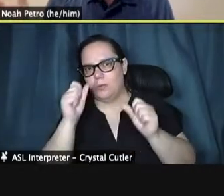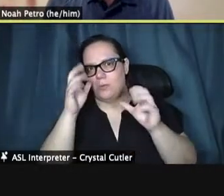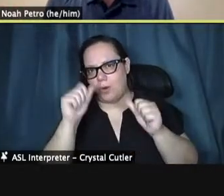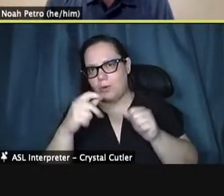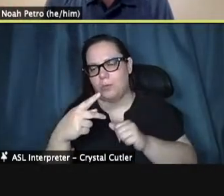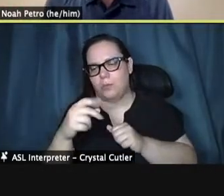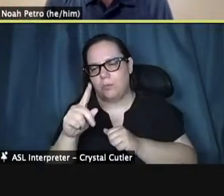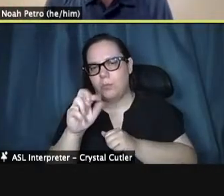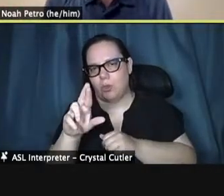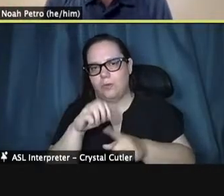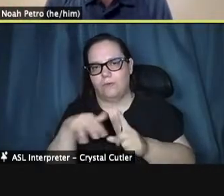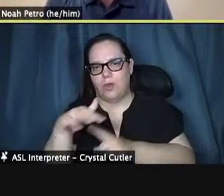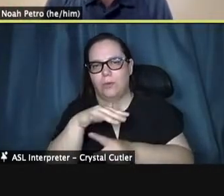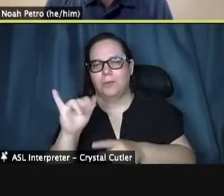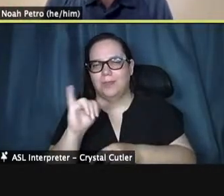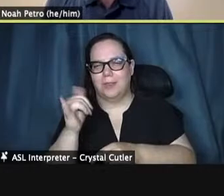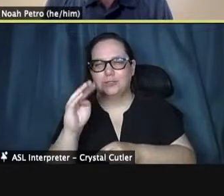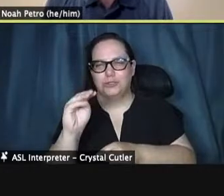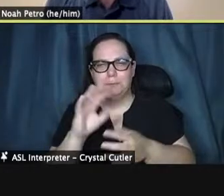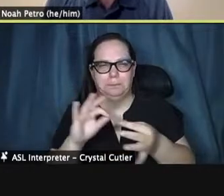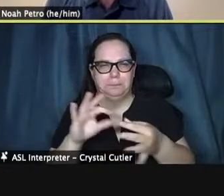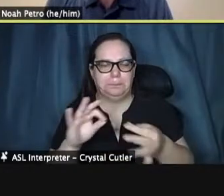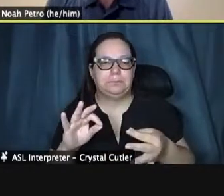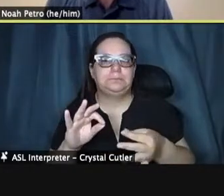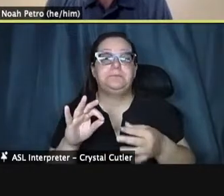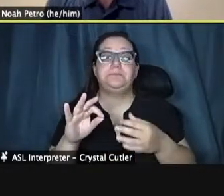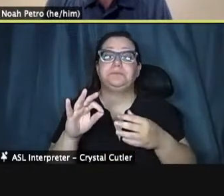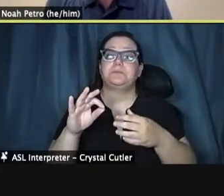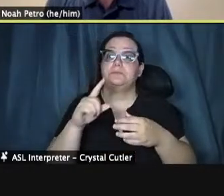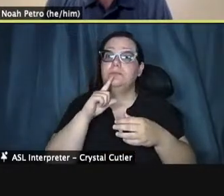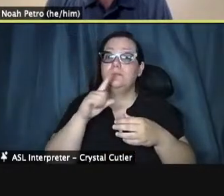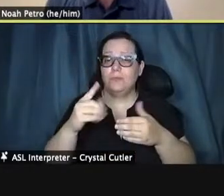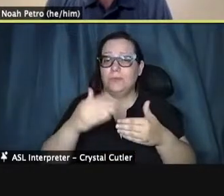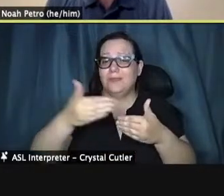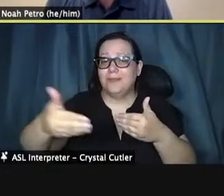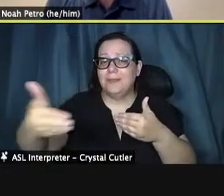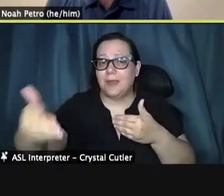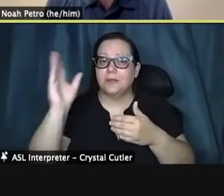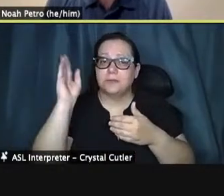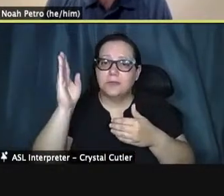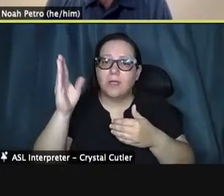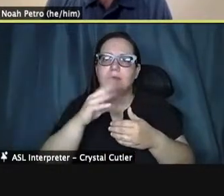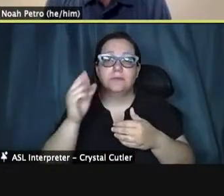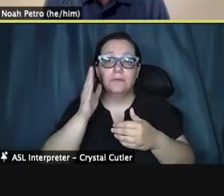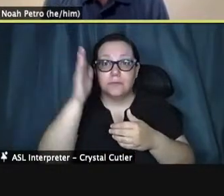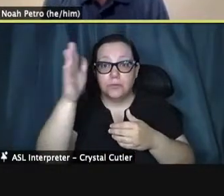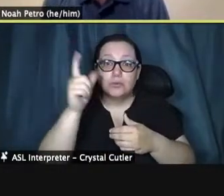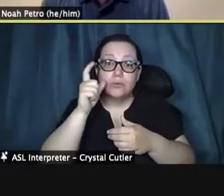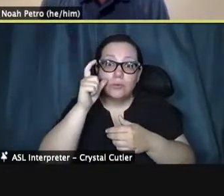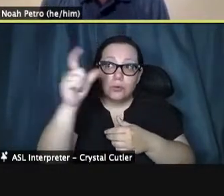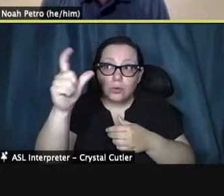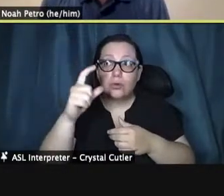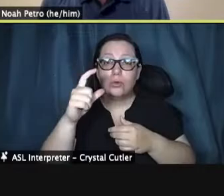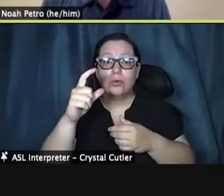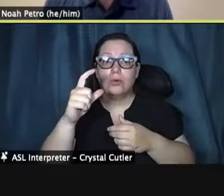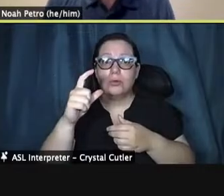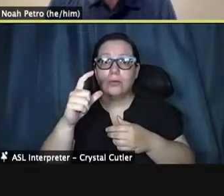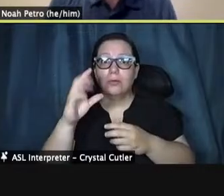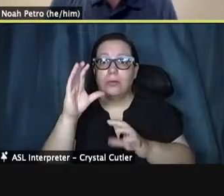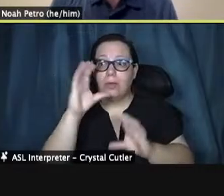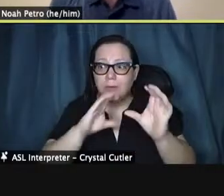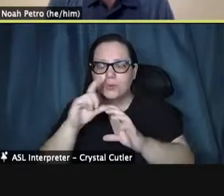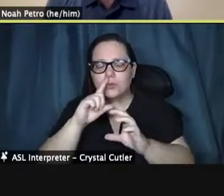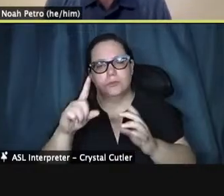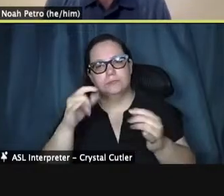As you'll hear in the next set of talks in this session, the future of lunar exploration is remarkable. We have a number of